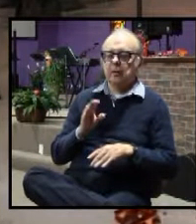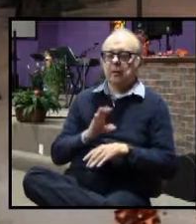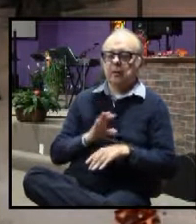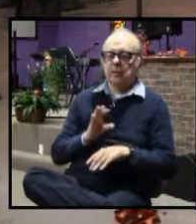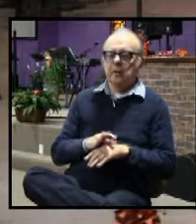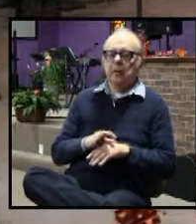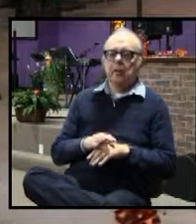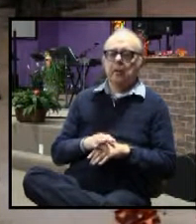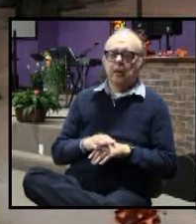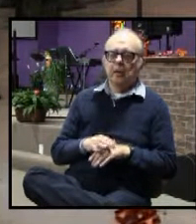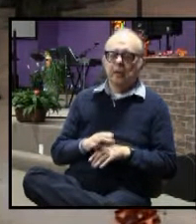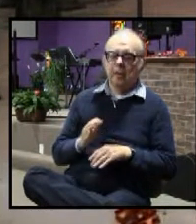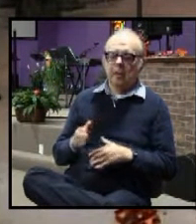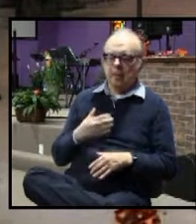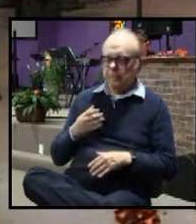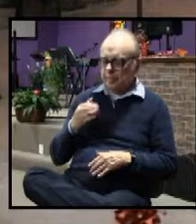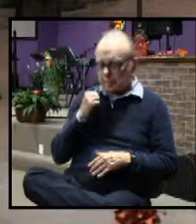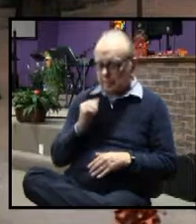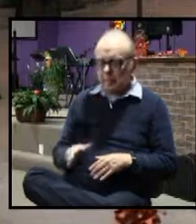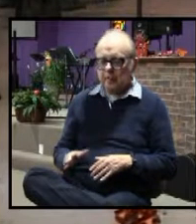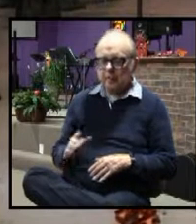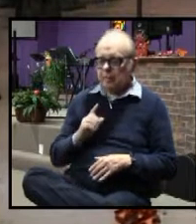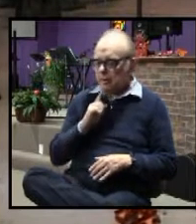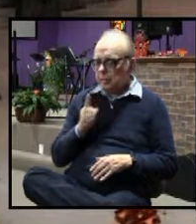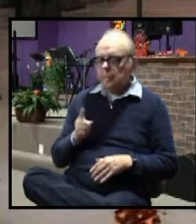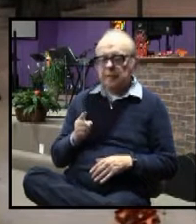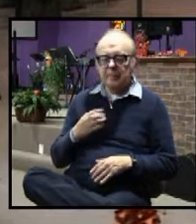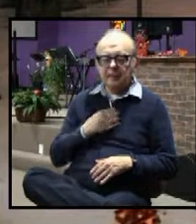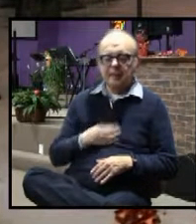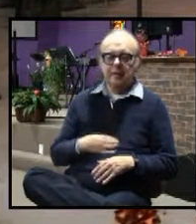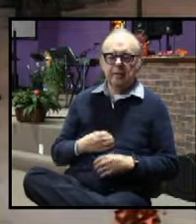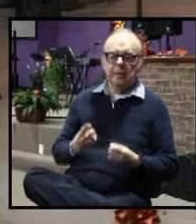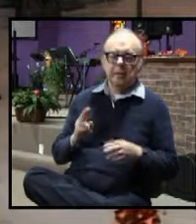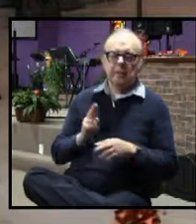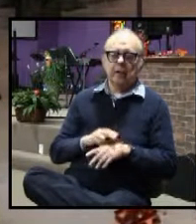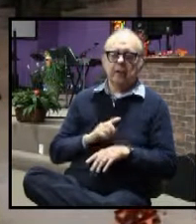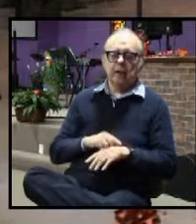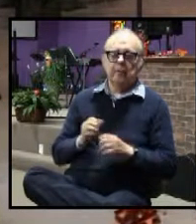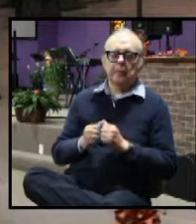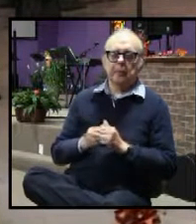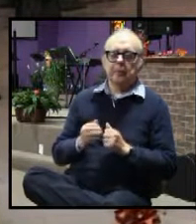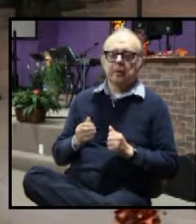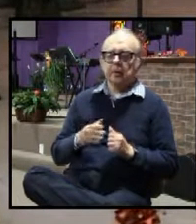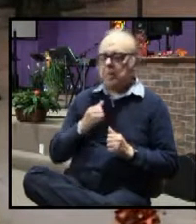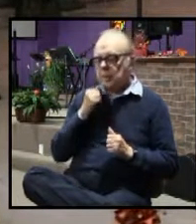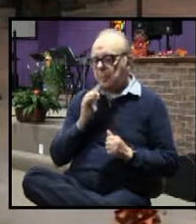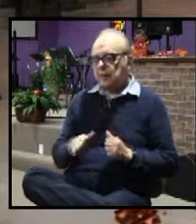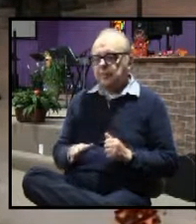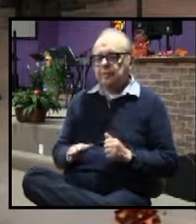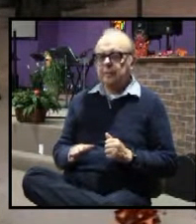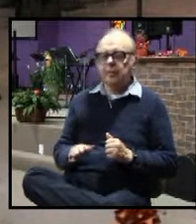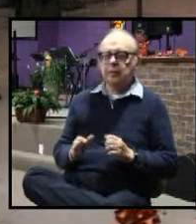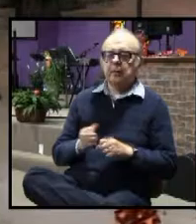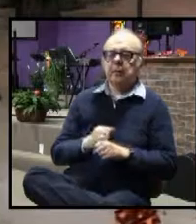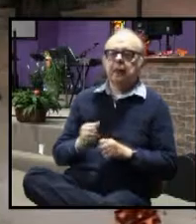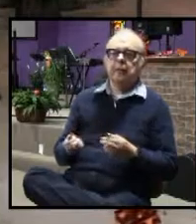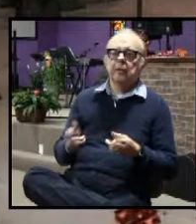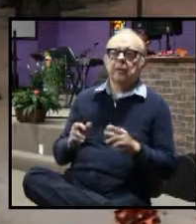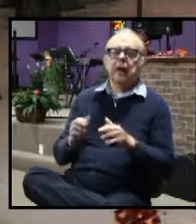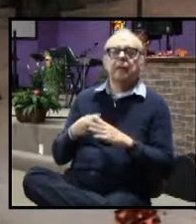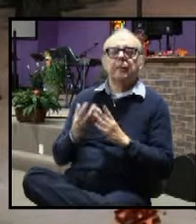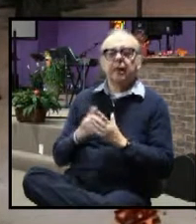in a church in Augusta, Georgia. The youth girls there were really my passion. I spent a whole lot of time with them and just poured my life into them and got